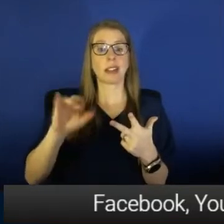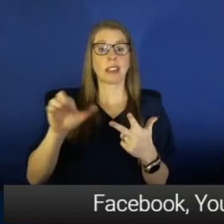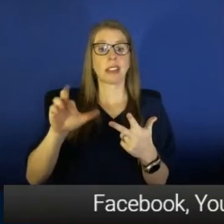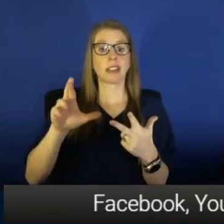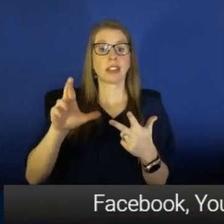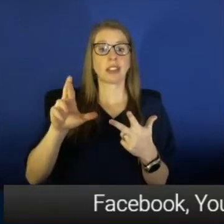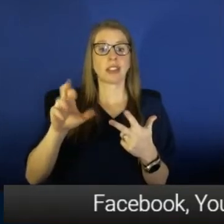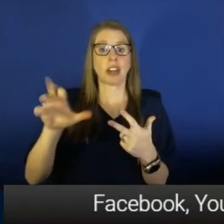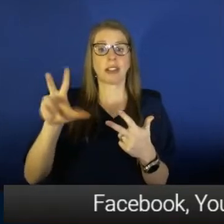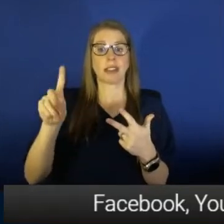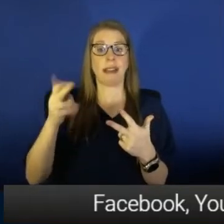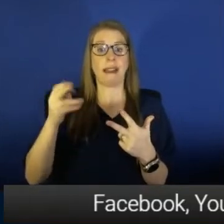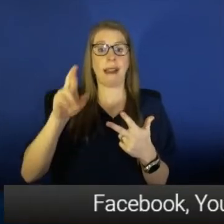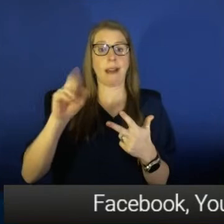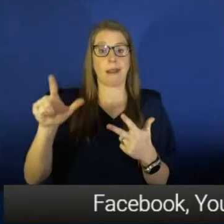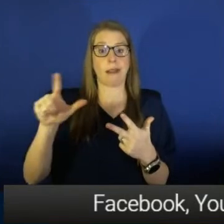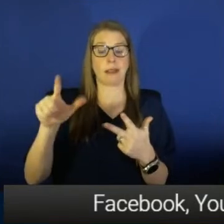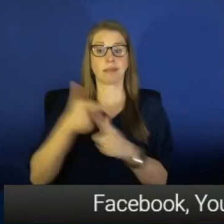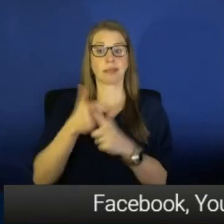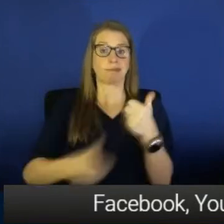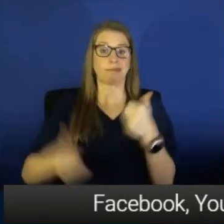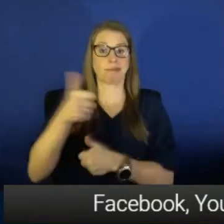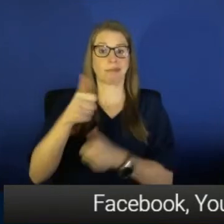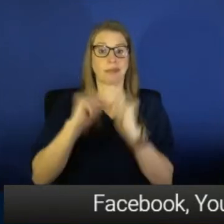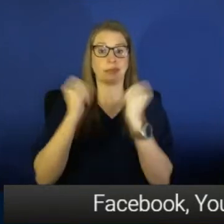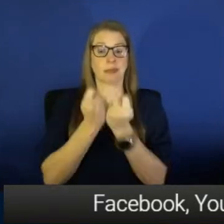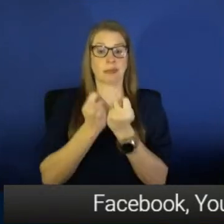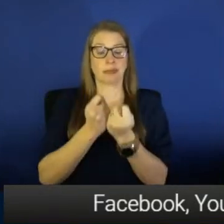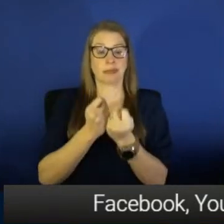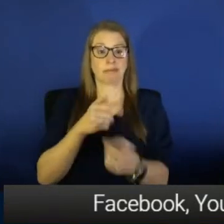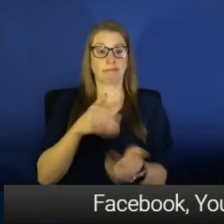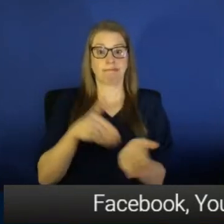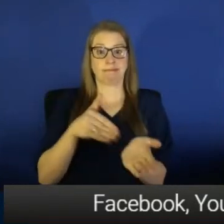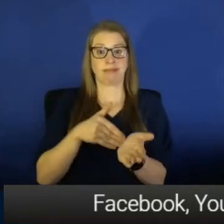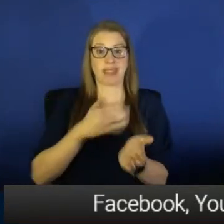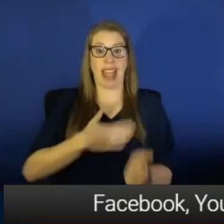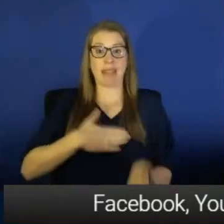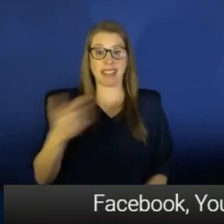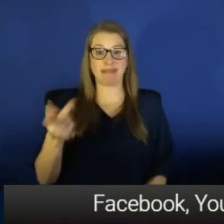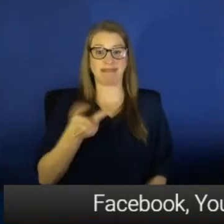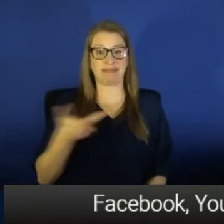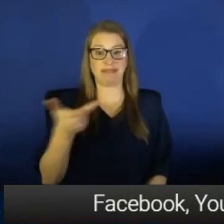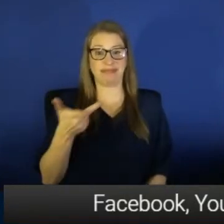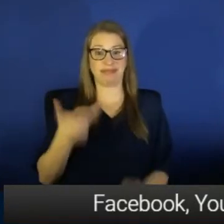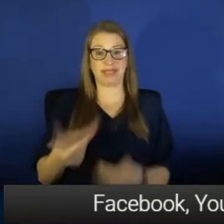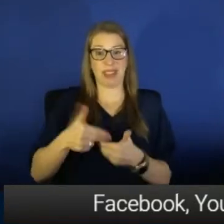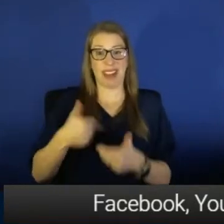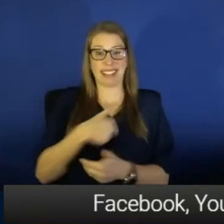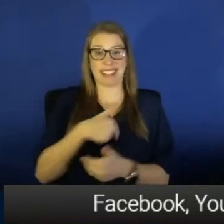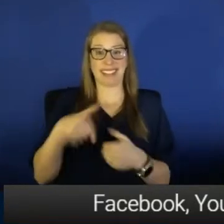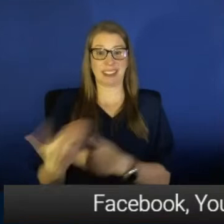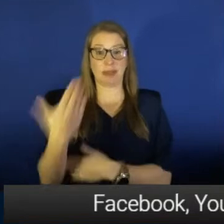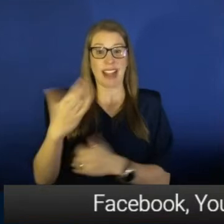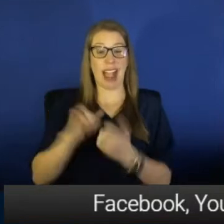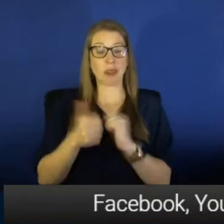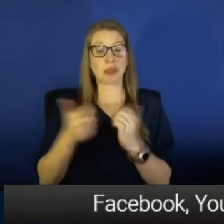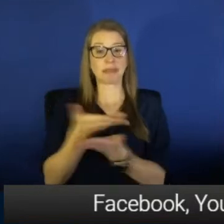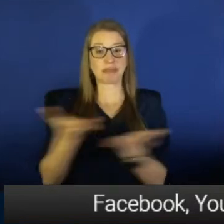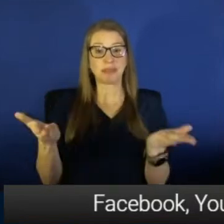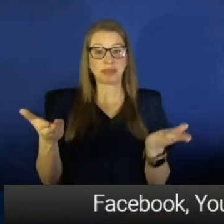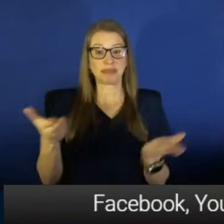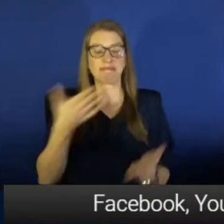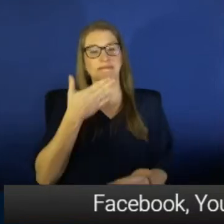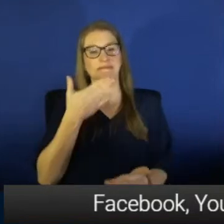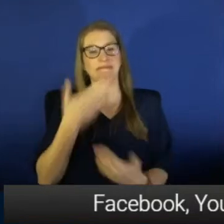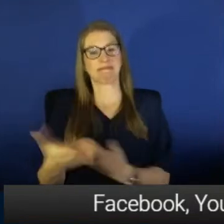head primary team physician with Kansas Team Health. Gentlemen, so glad you're with us today. Thank you so much. How are you? Good morning. Thank you for having